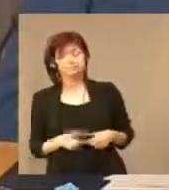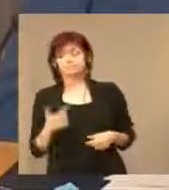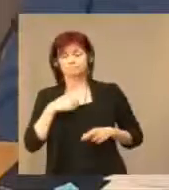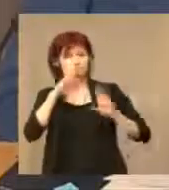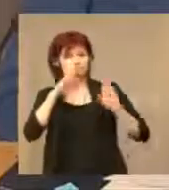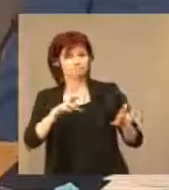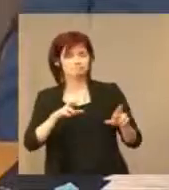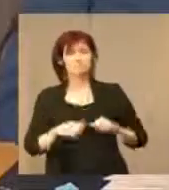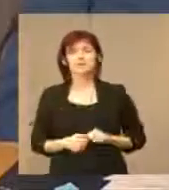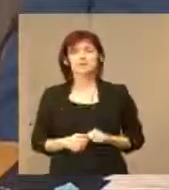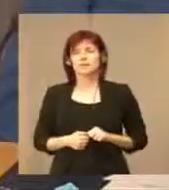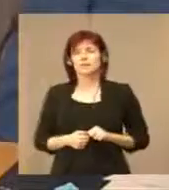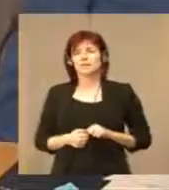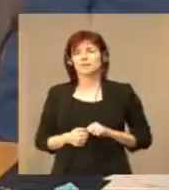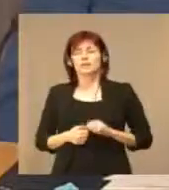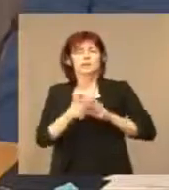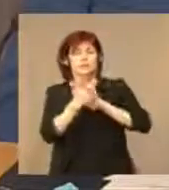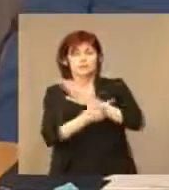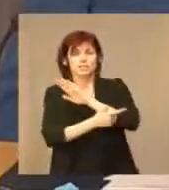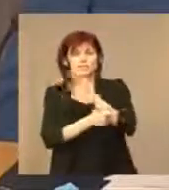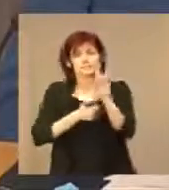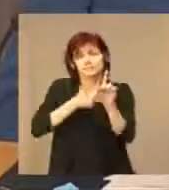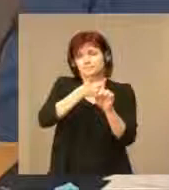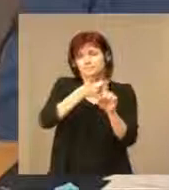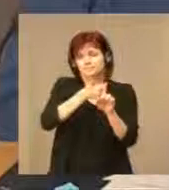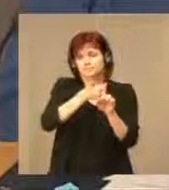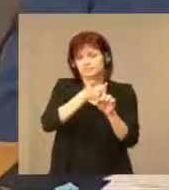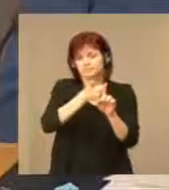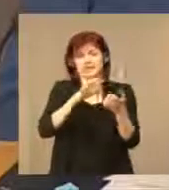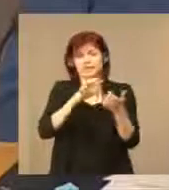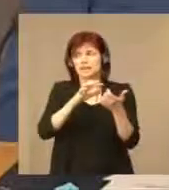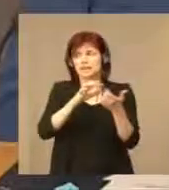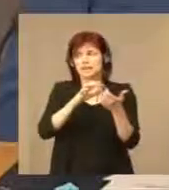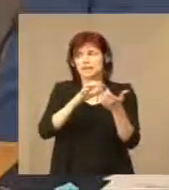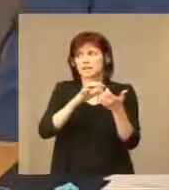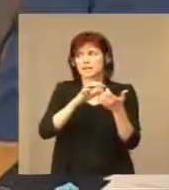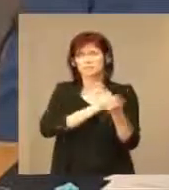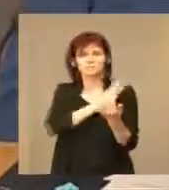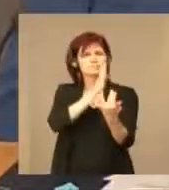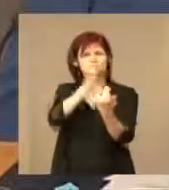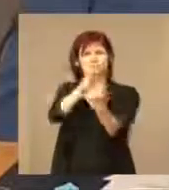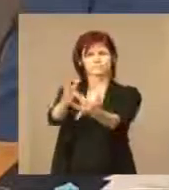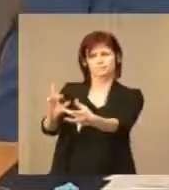that this legislation and certainly the way it impacts